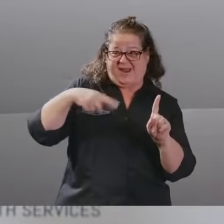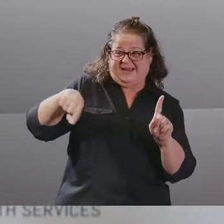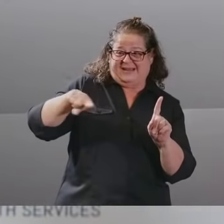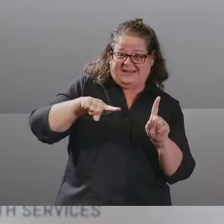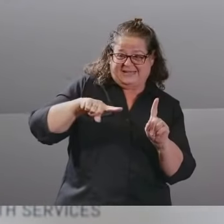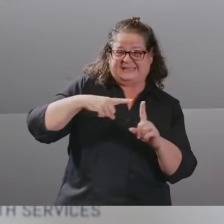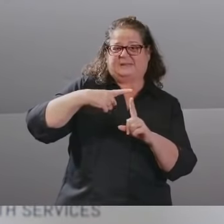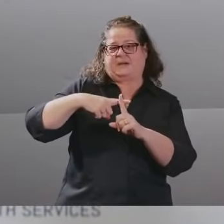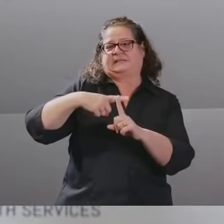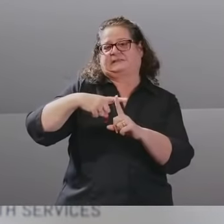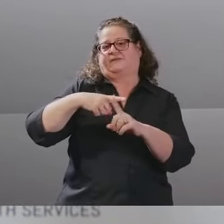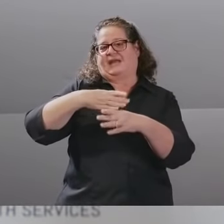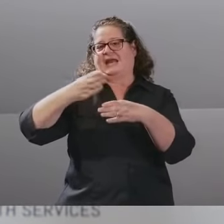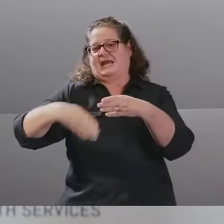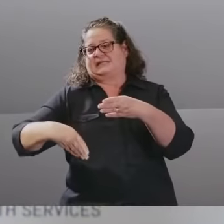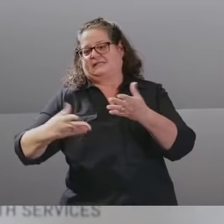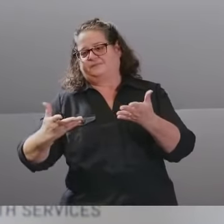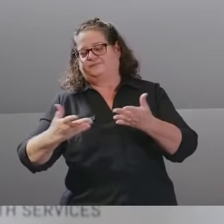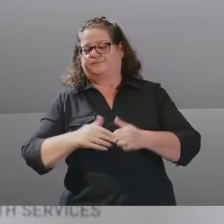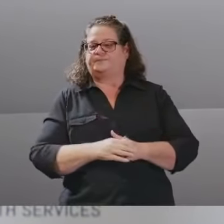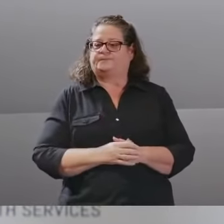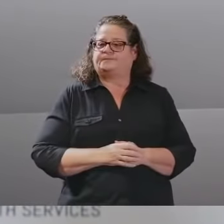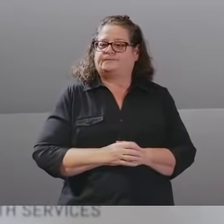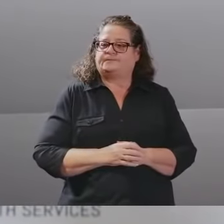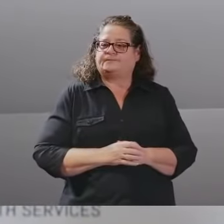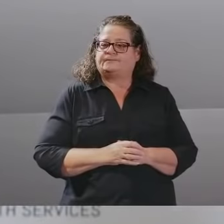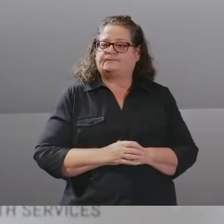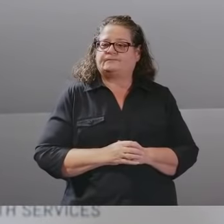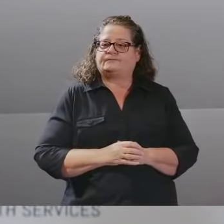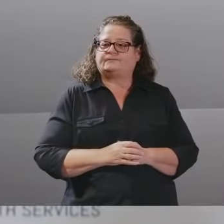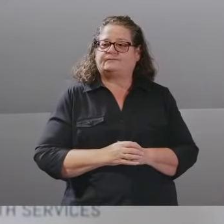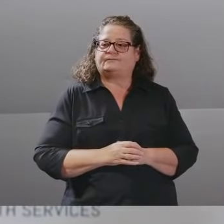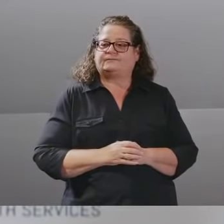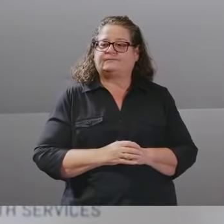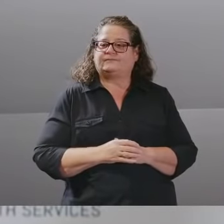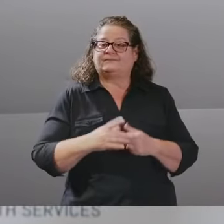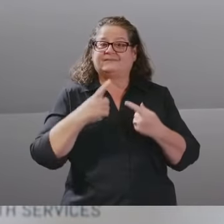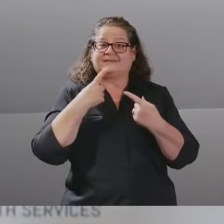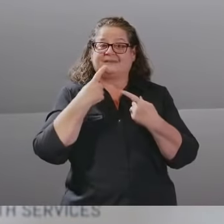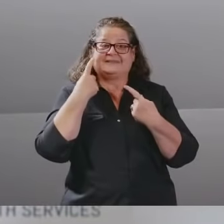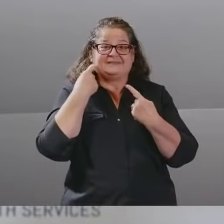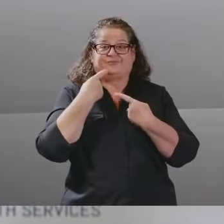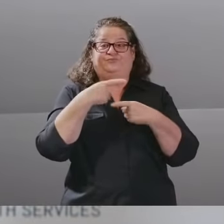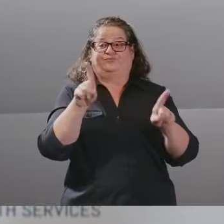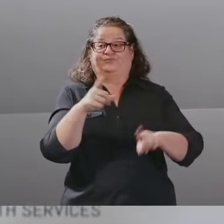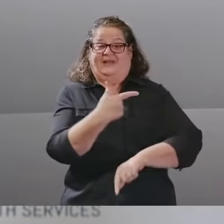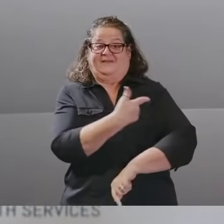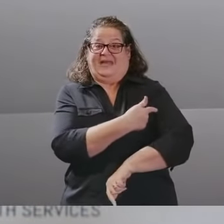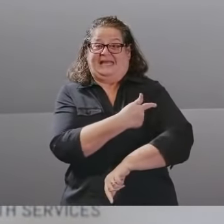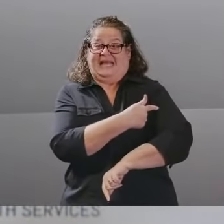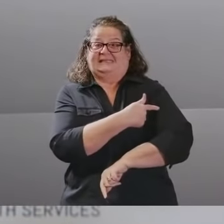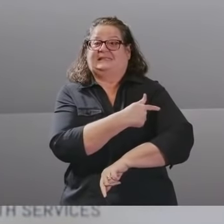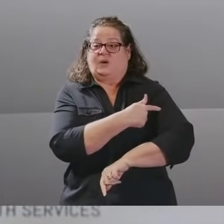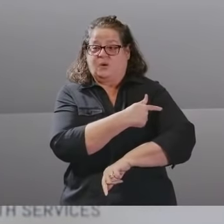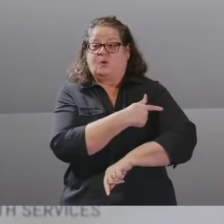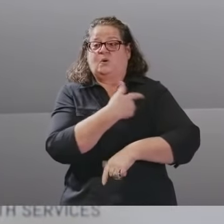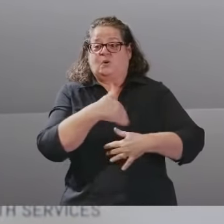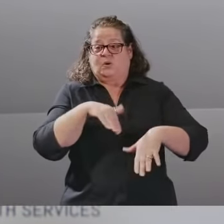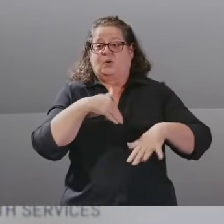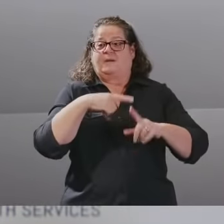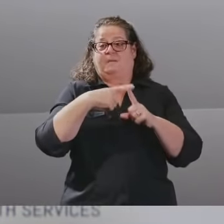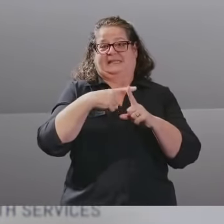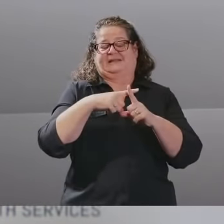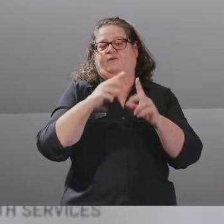news of these successful vaccines is very positive and